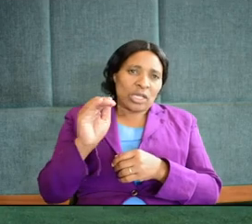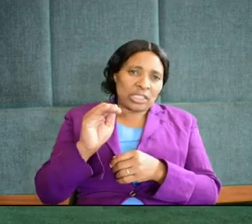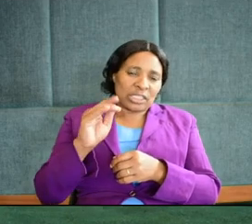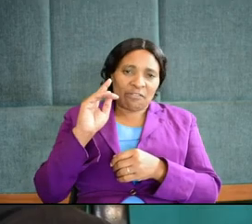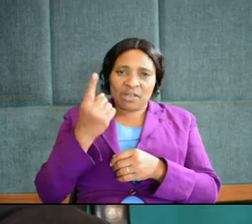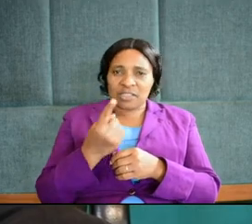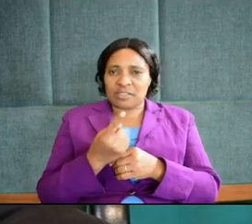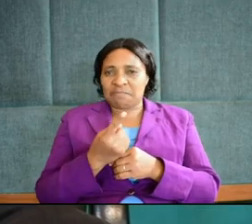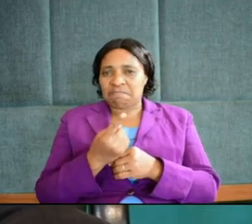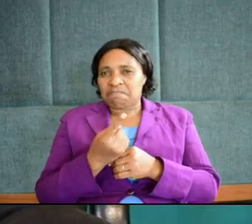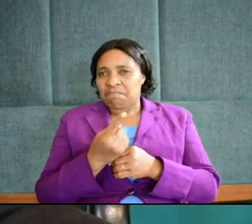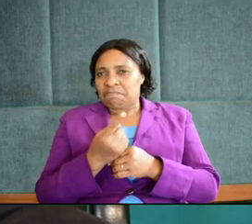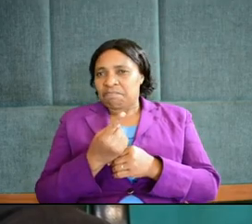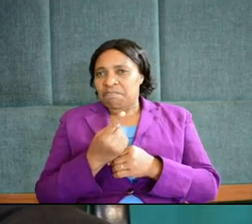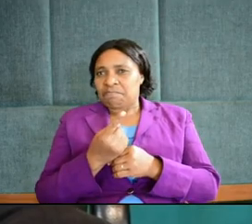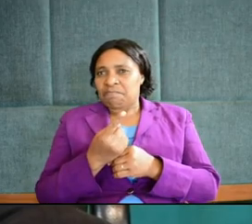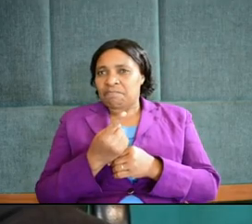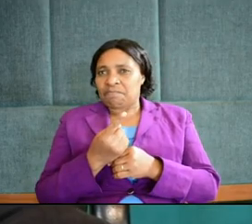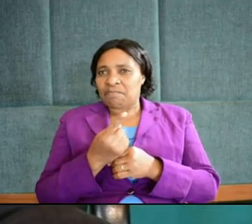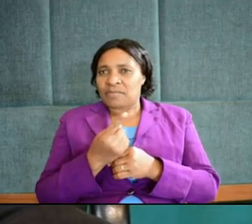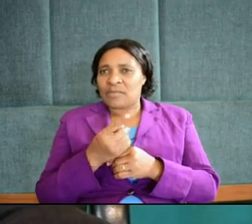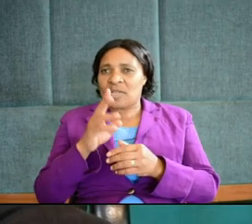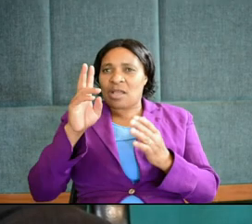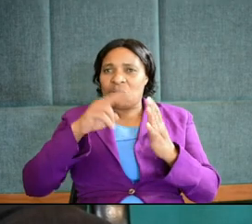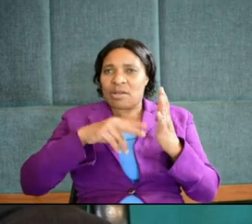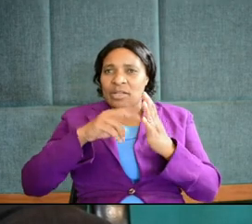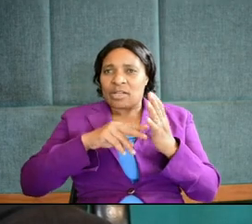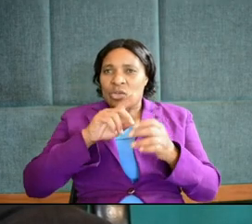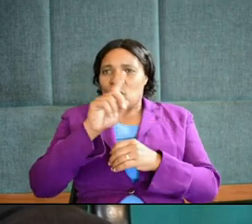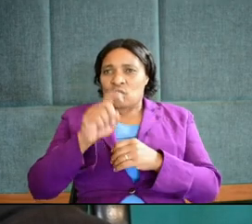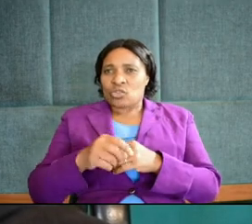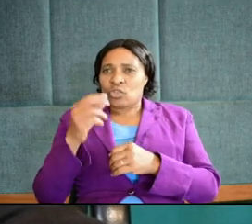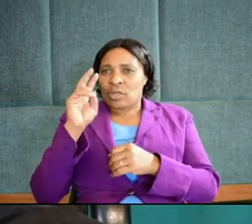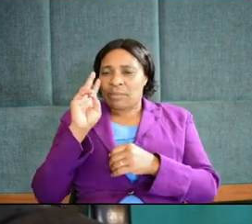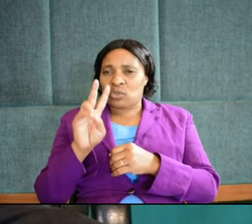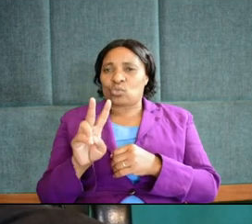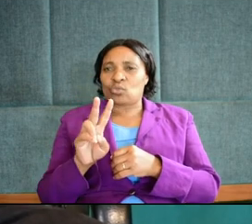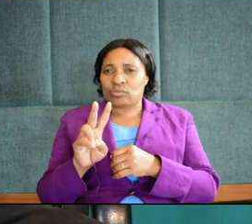First one, Silas, you can read us question 2.